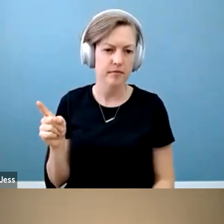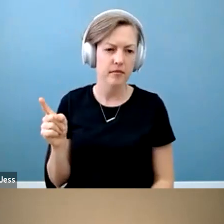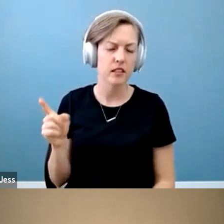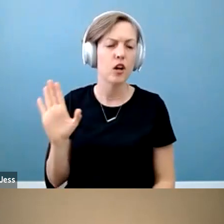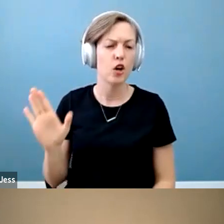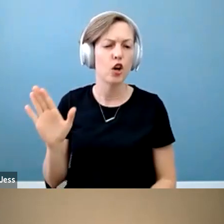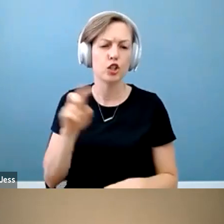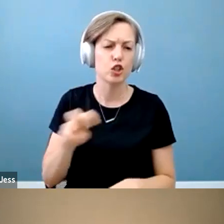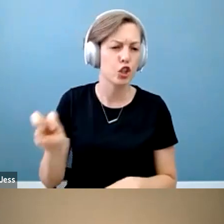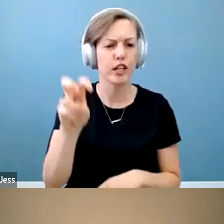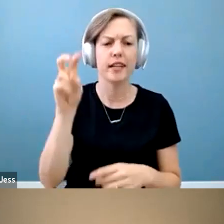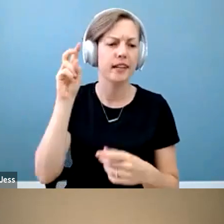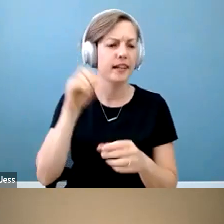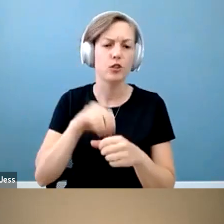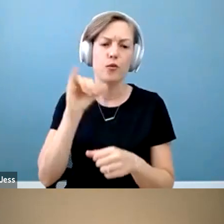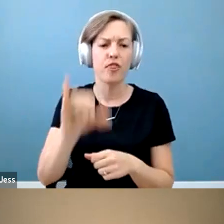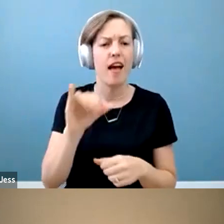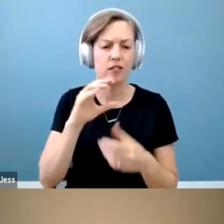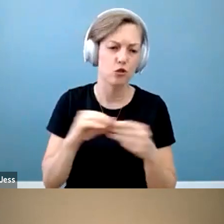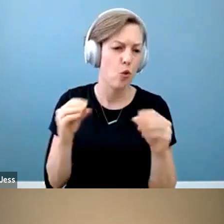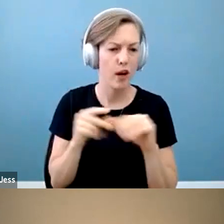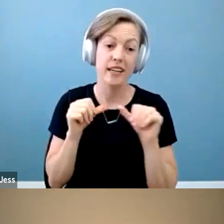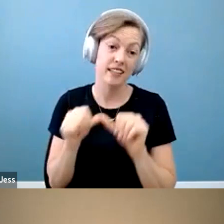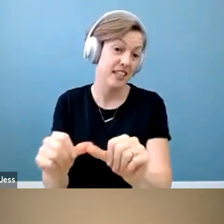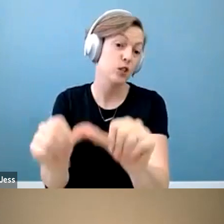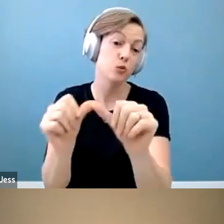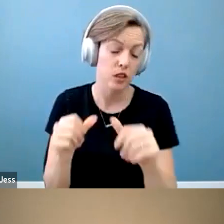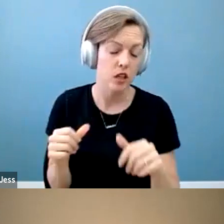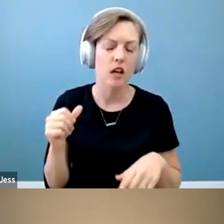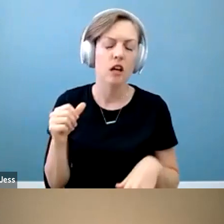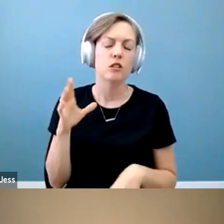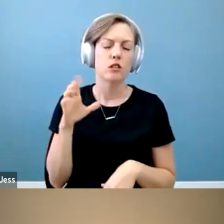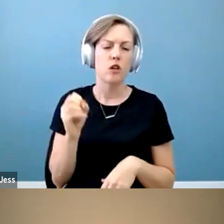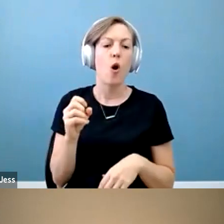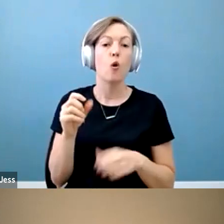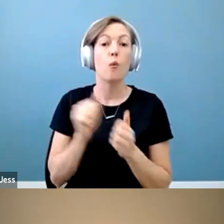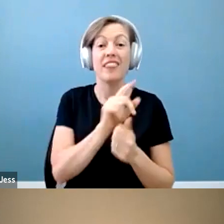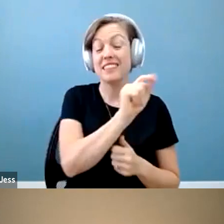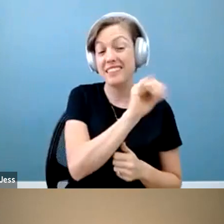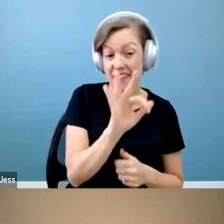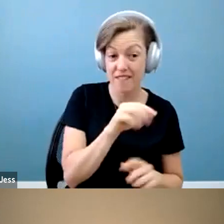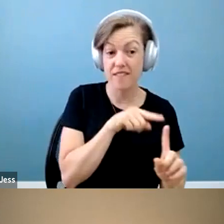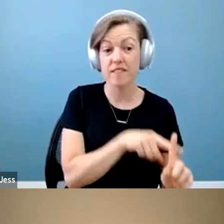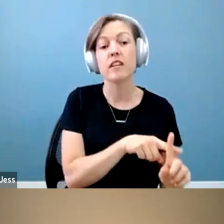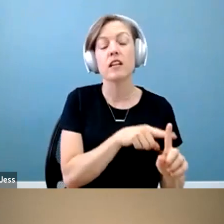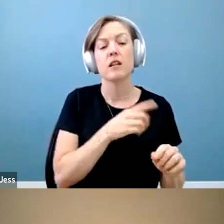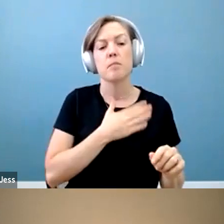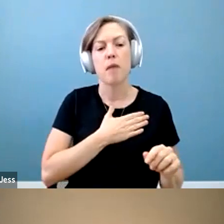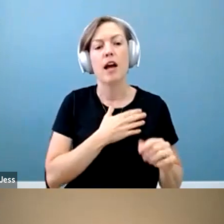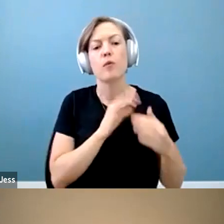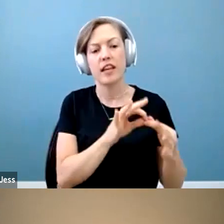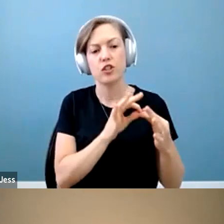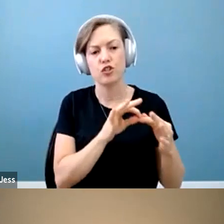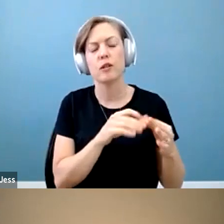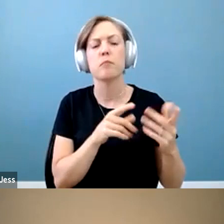her journey into that story continued. So with Tiff, my relationship